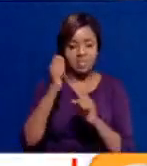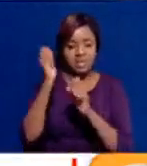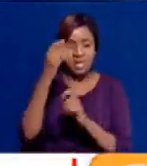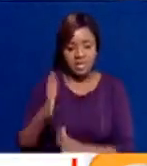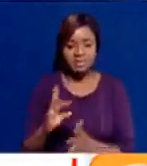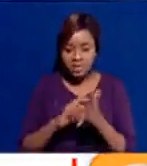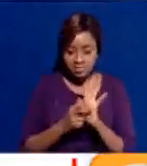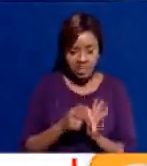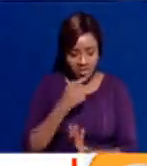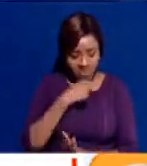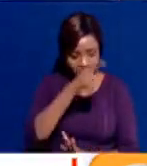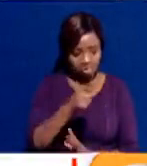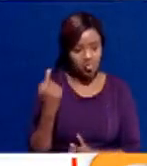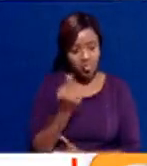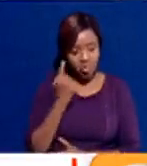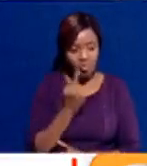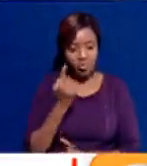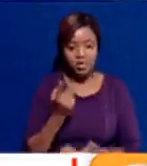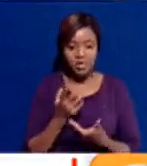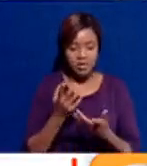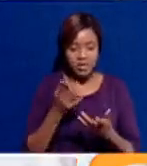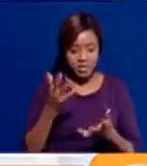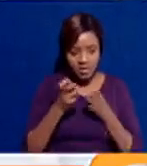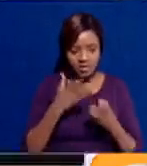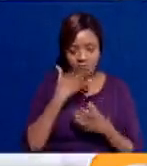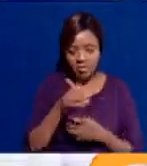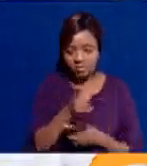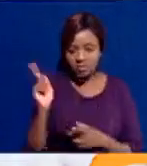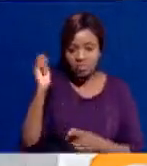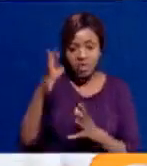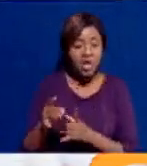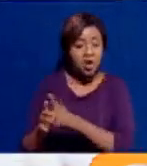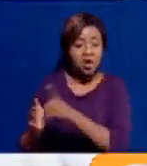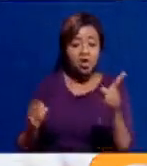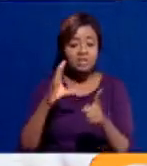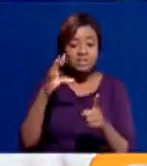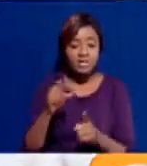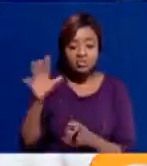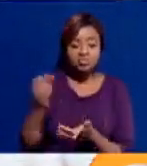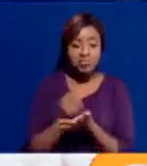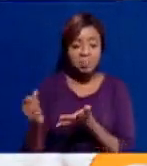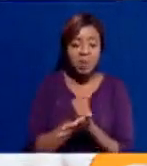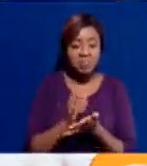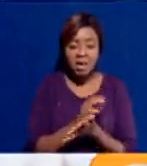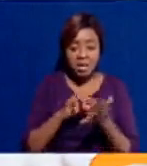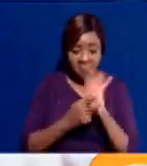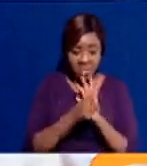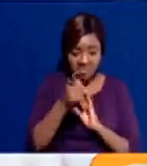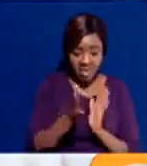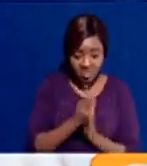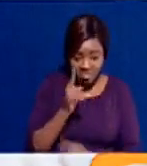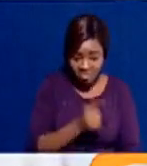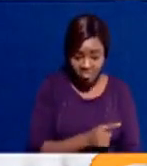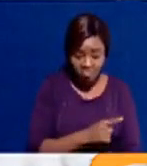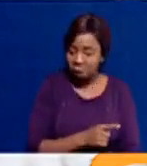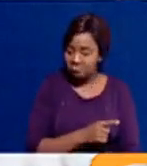wewe peke yake tutakuwa pale kwa debe tukijibu watu ya Kenya. Hao mawaziri yote na watu wengine umeteua hawatakuwa pale. Sisi